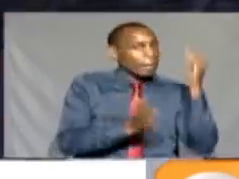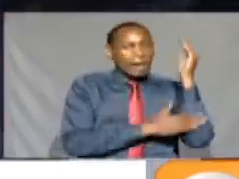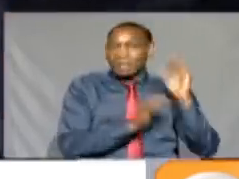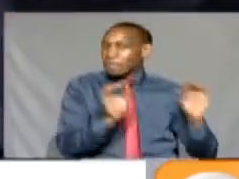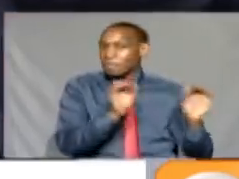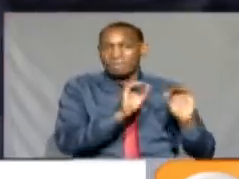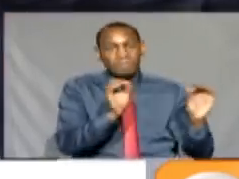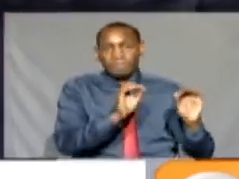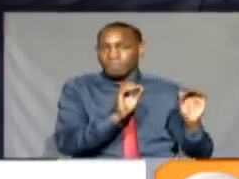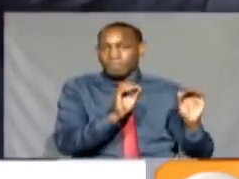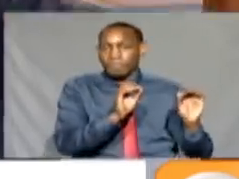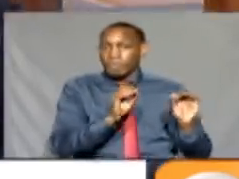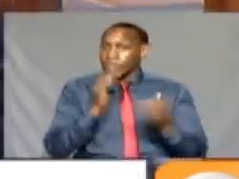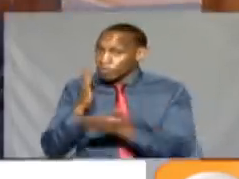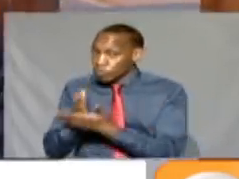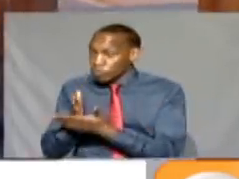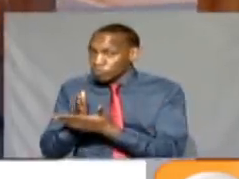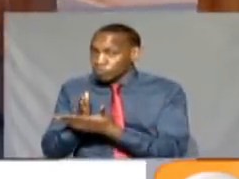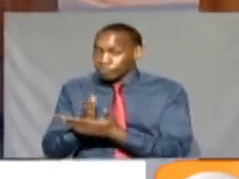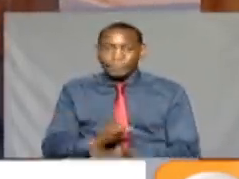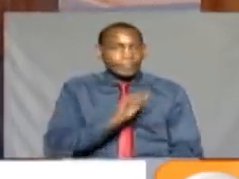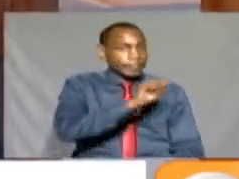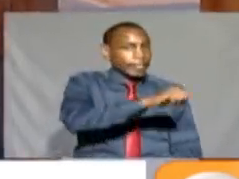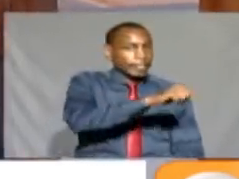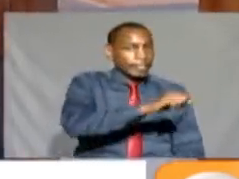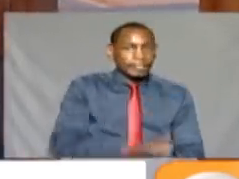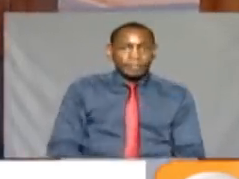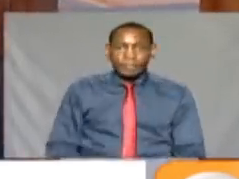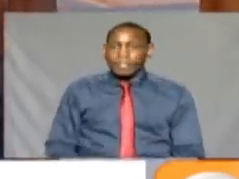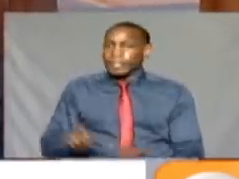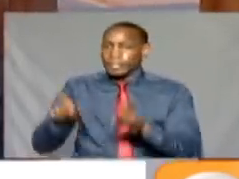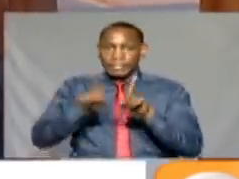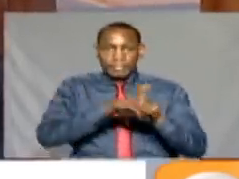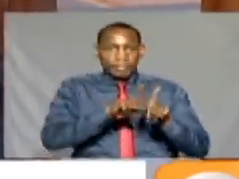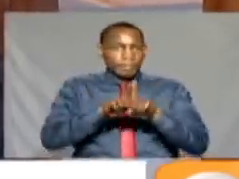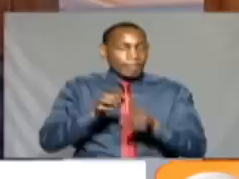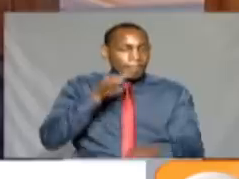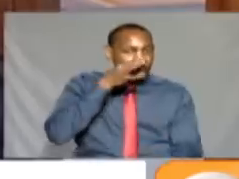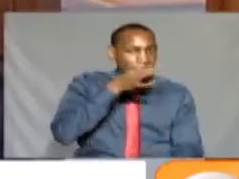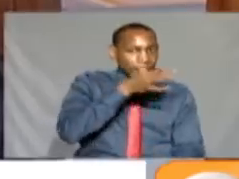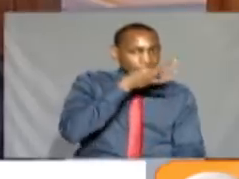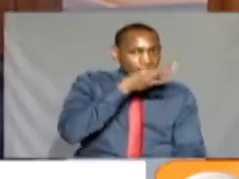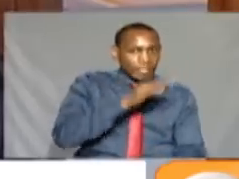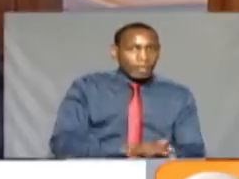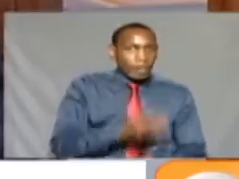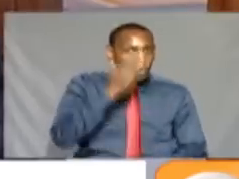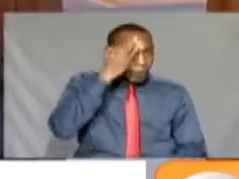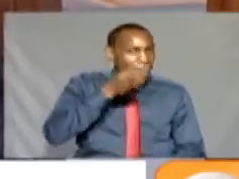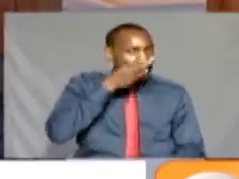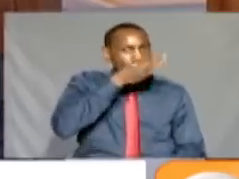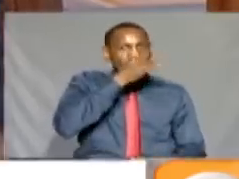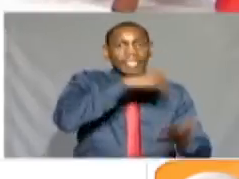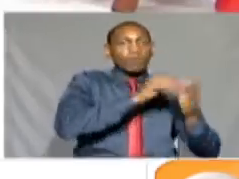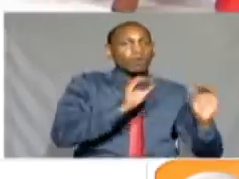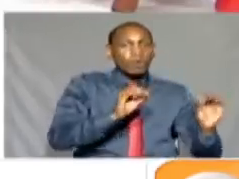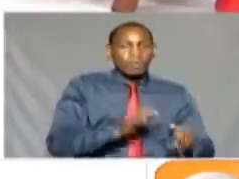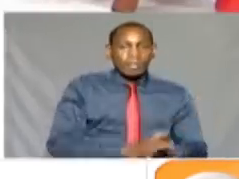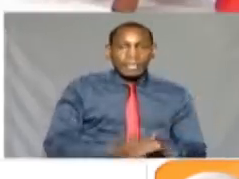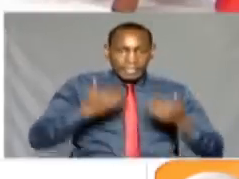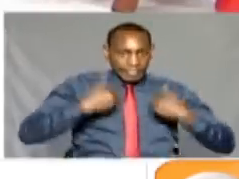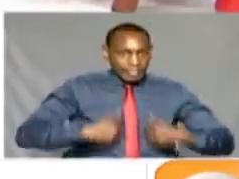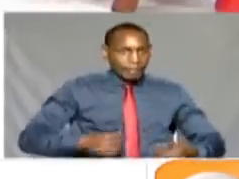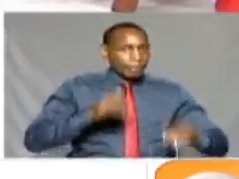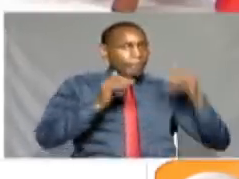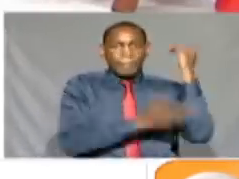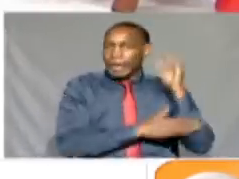thought. Really? Yeah. Even Kibaki, kuna haribu jina Kibaki. Kibaki, hata mimi sikuwa mbaya.